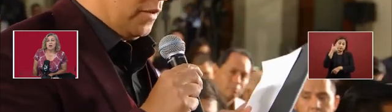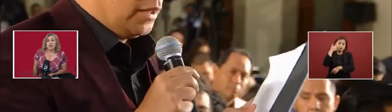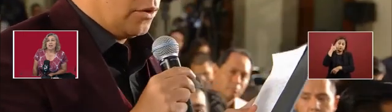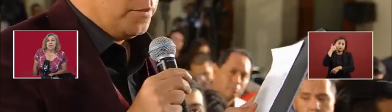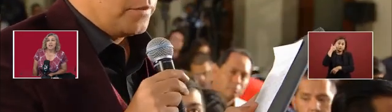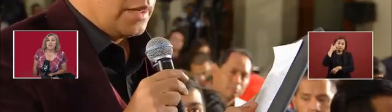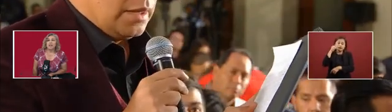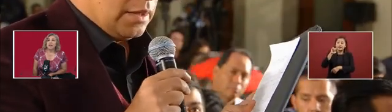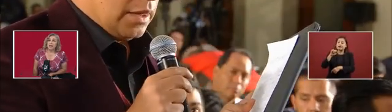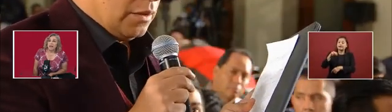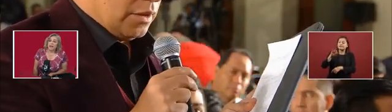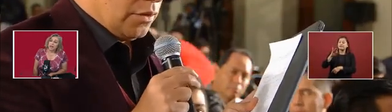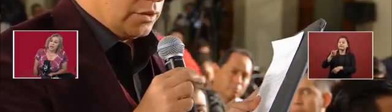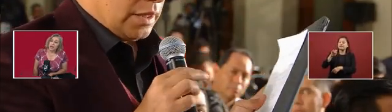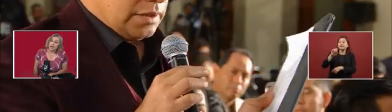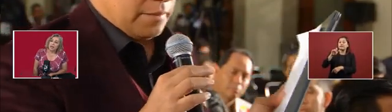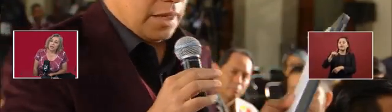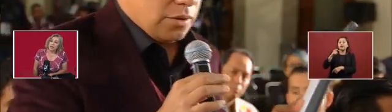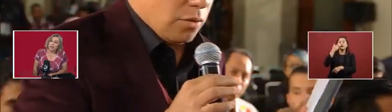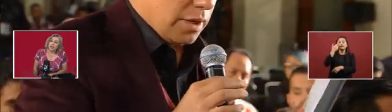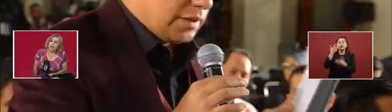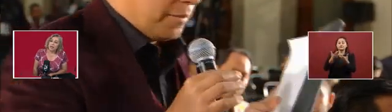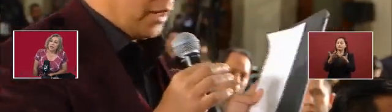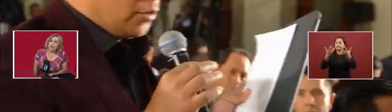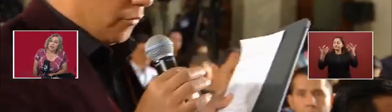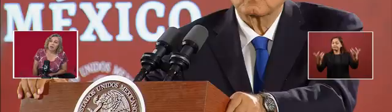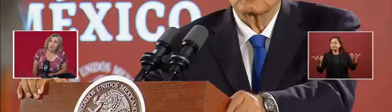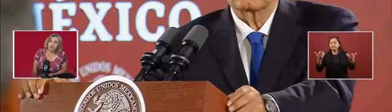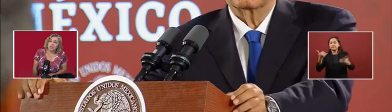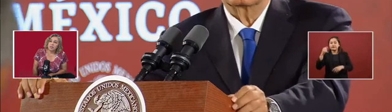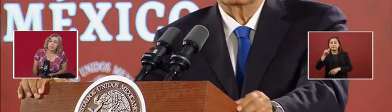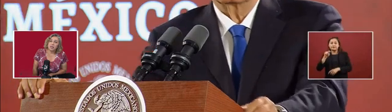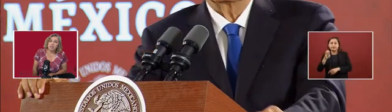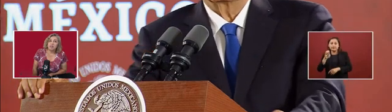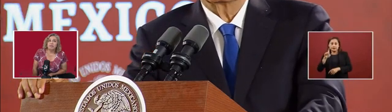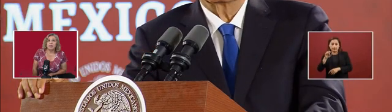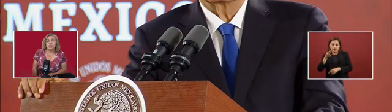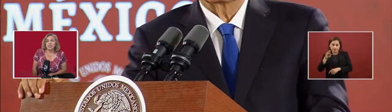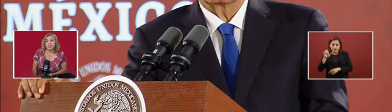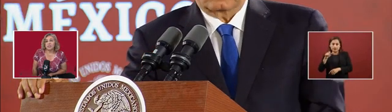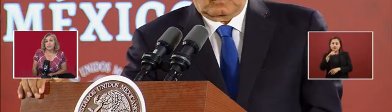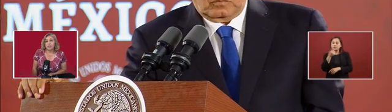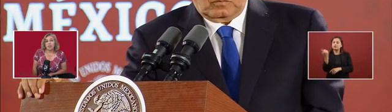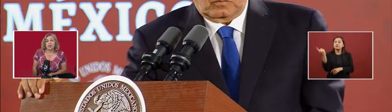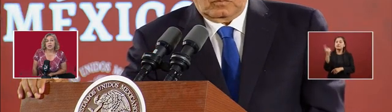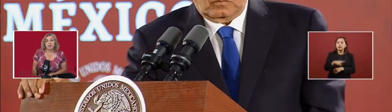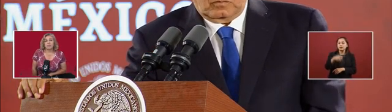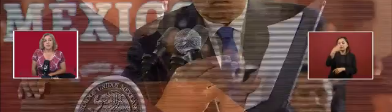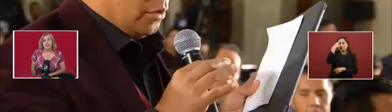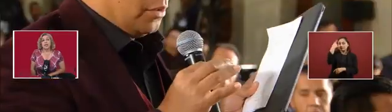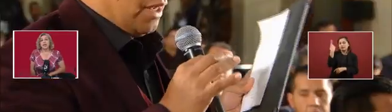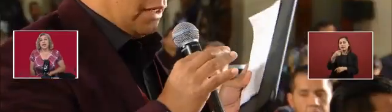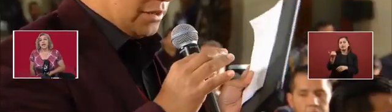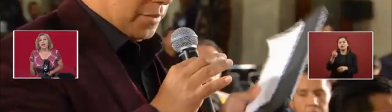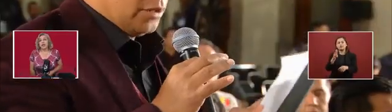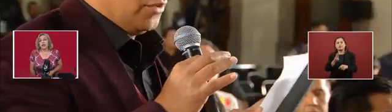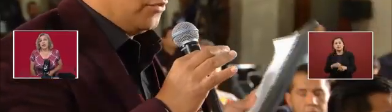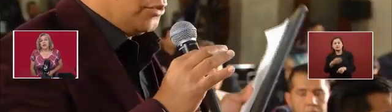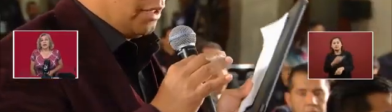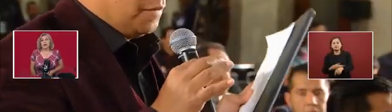helps us if we do the prevention Se and ayuda preventative measures. Si no permitimos And it la helps corrupción, if we do not permit si corruption.